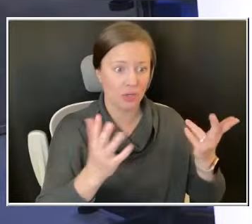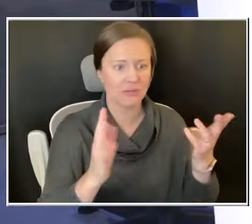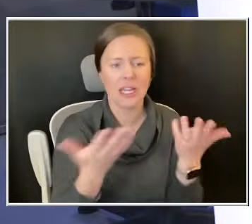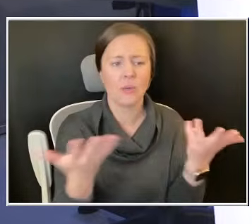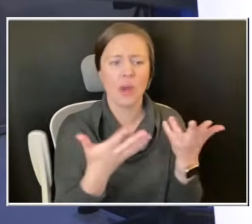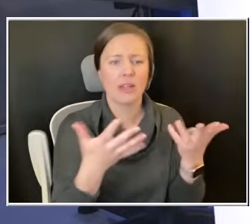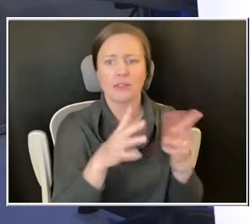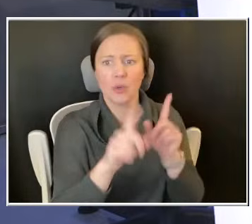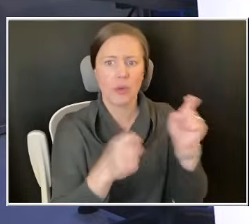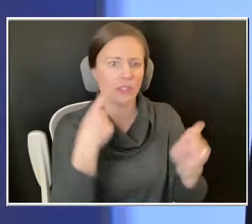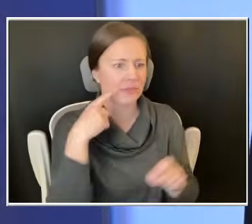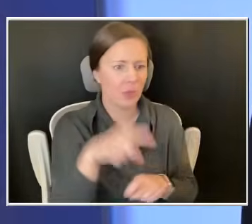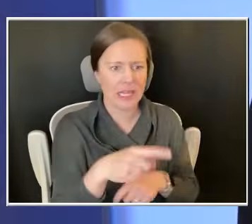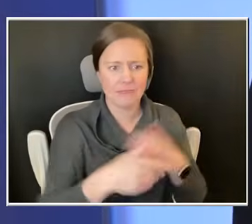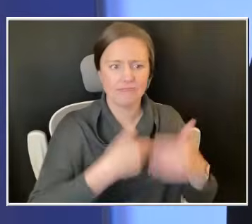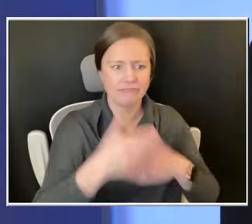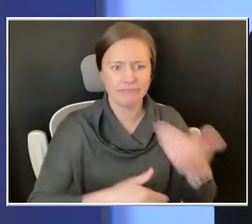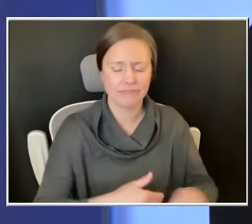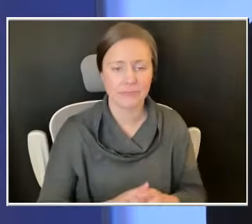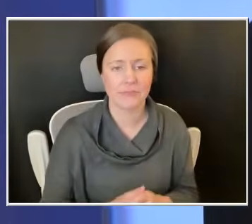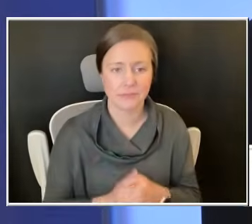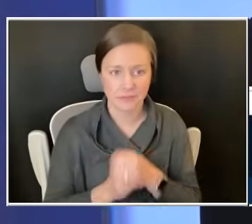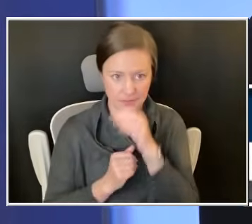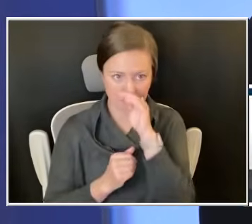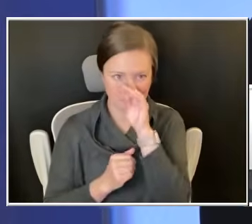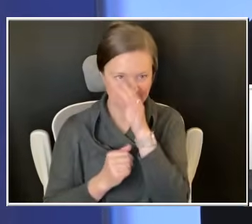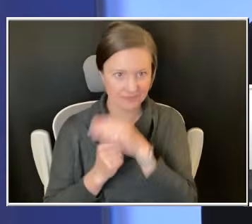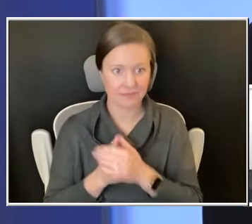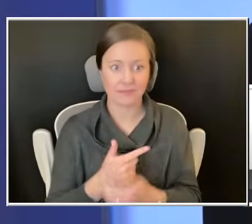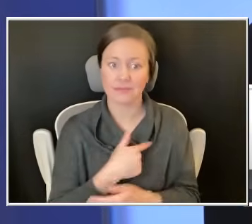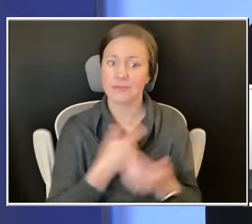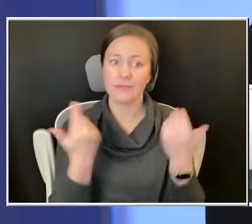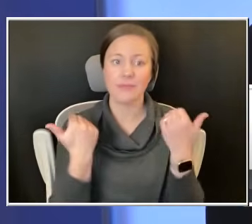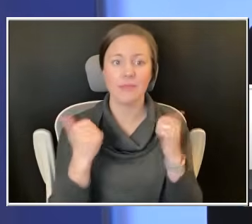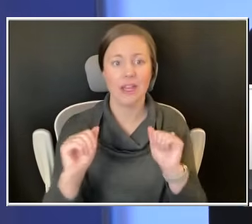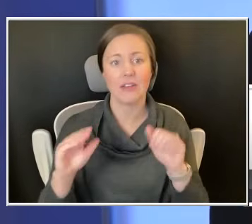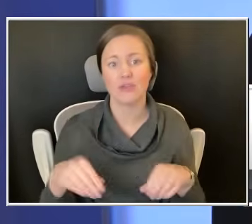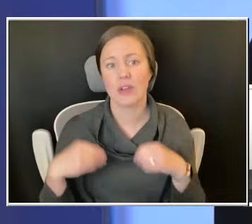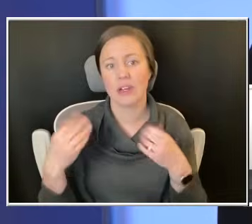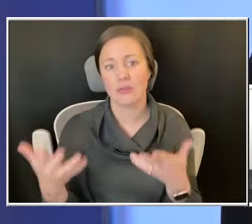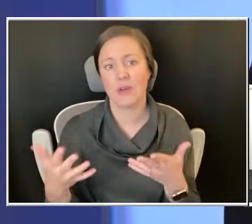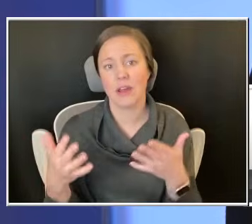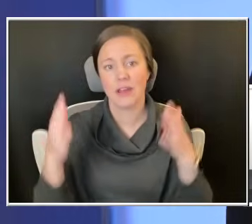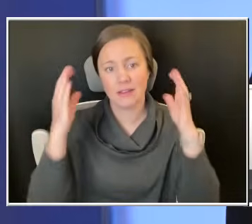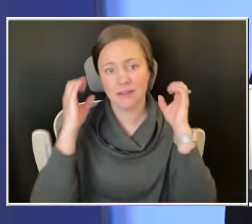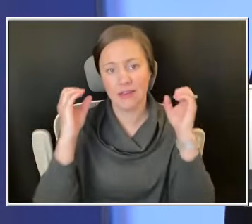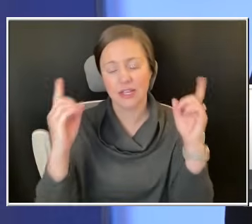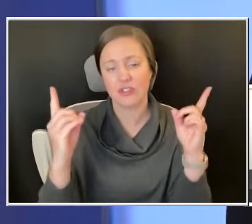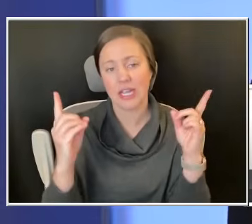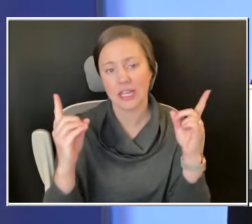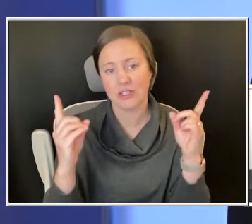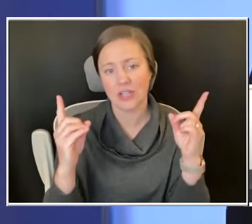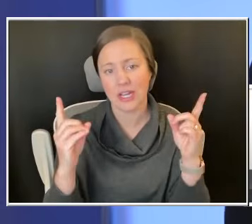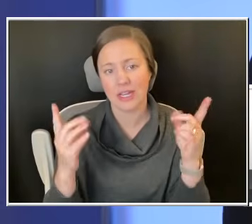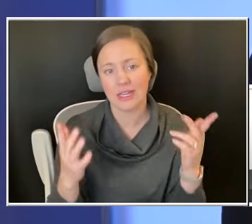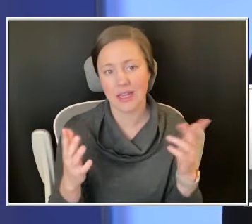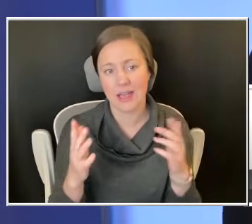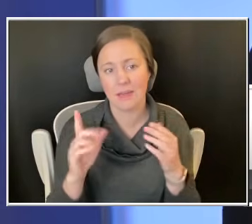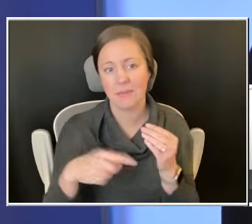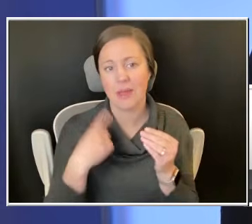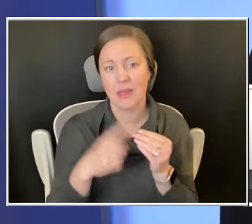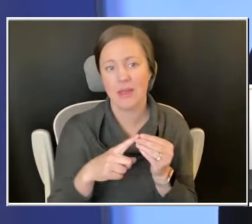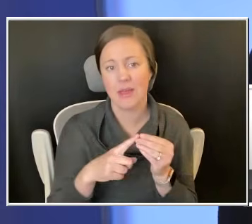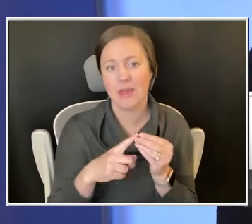way? I just try to provide, the education about the